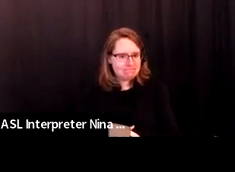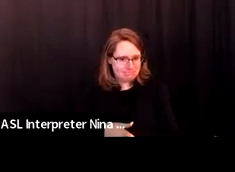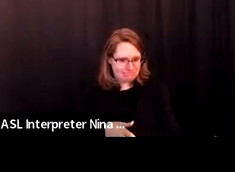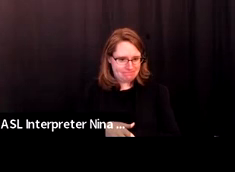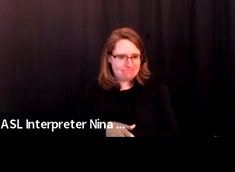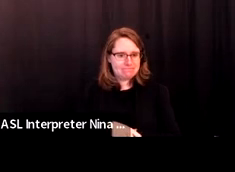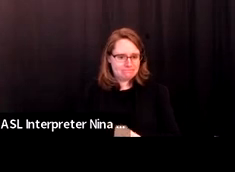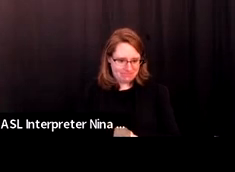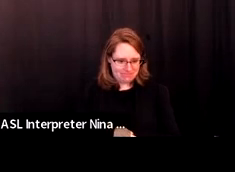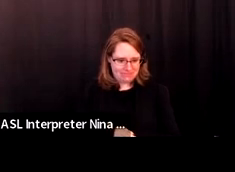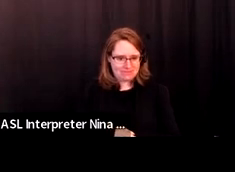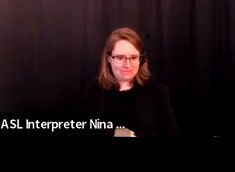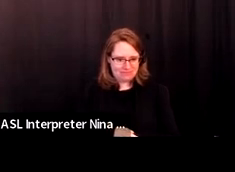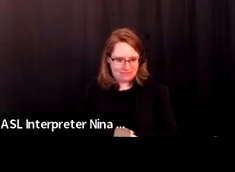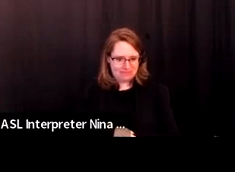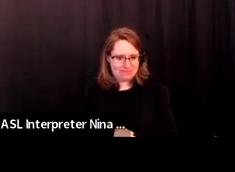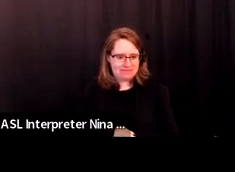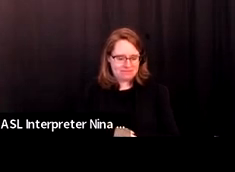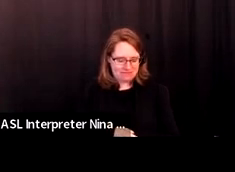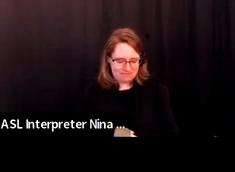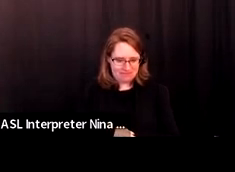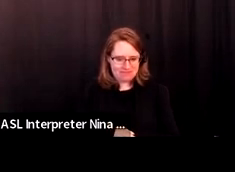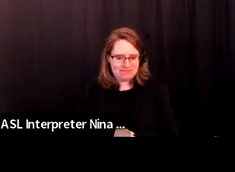form bigger vision statements.